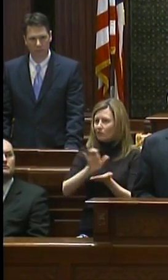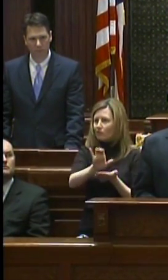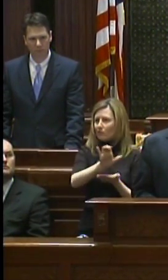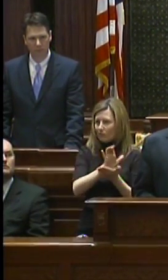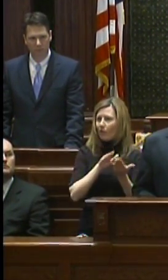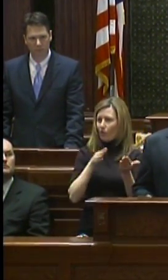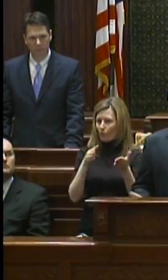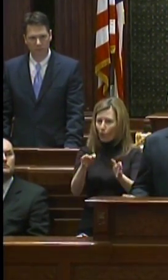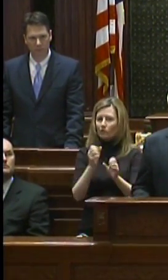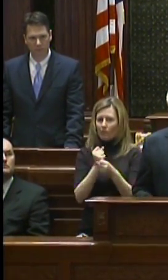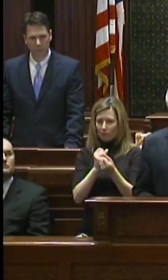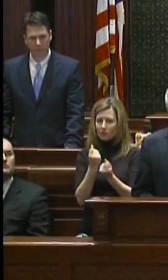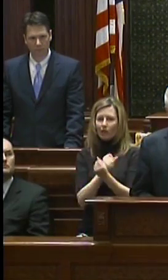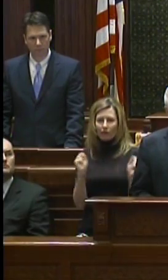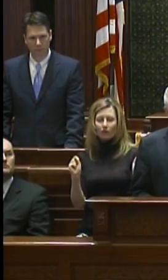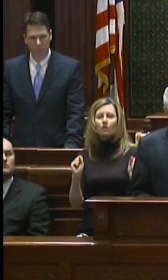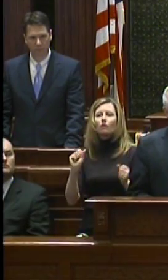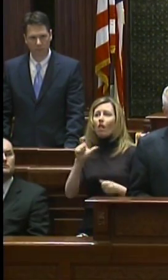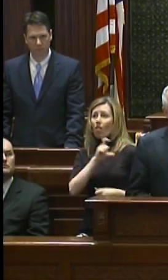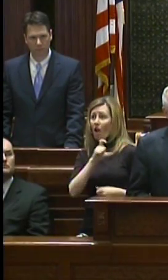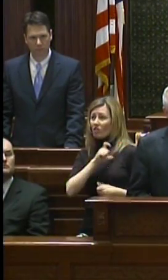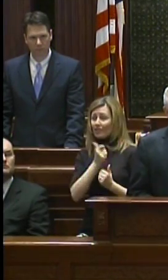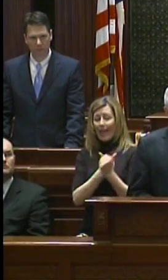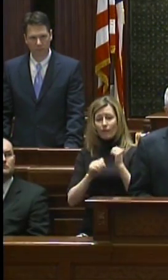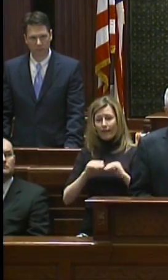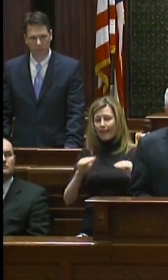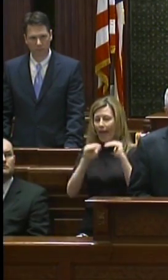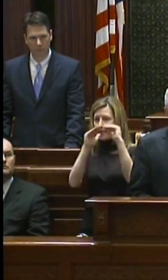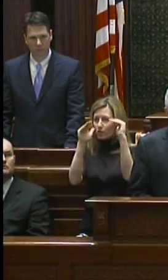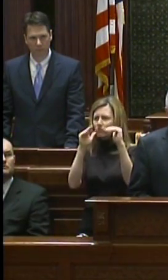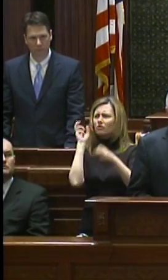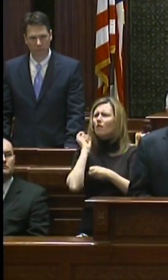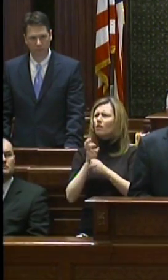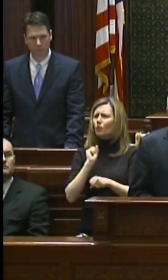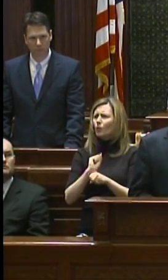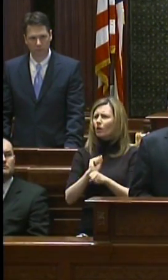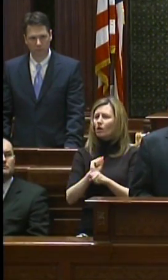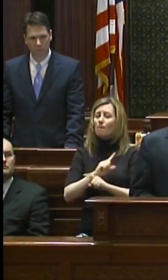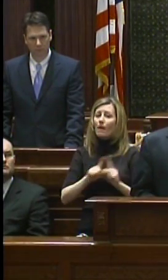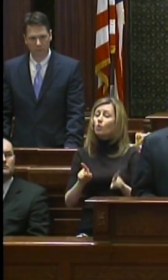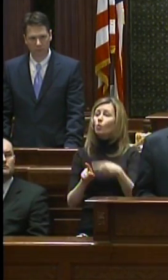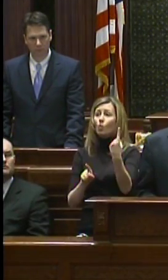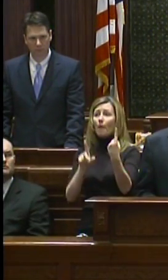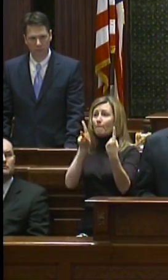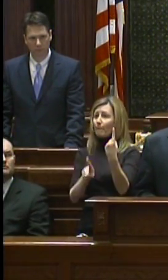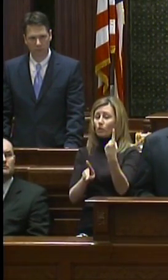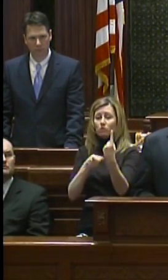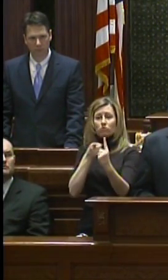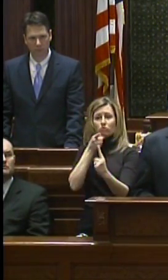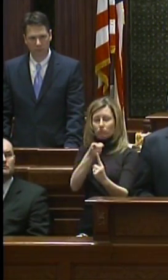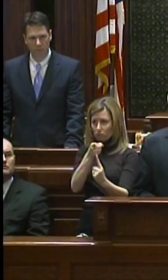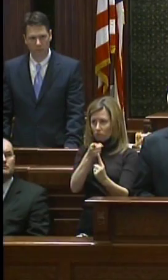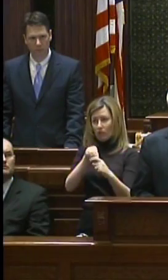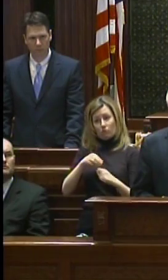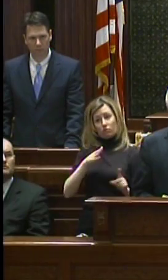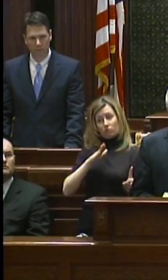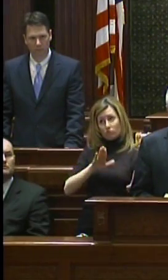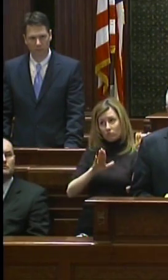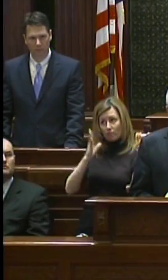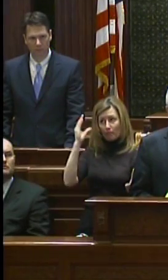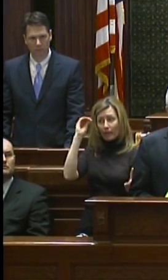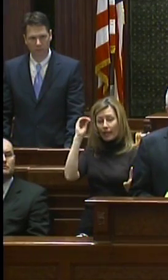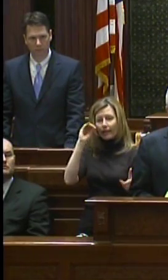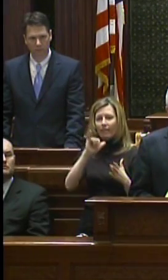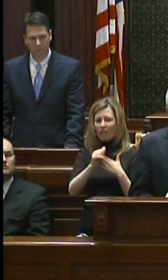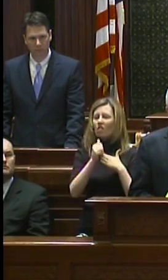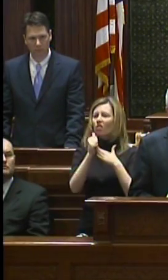safe. It took law enforcement at every level. It took a lot of hard work. But there was one person in particular, in my opinion, who's led the